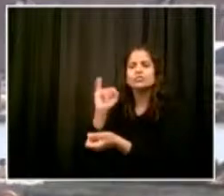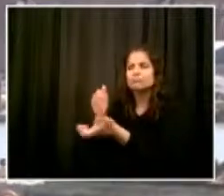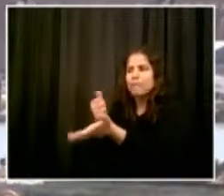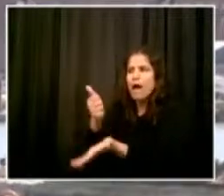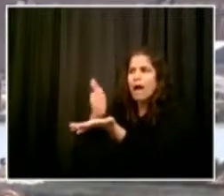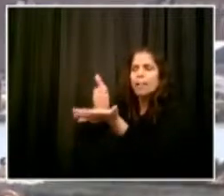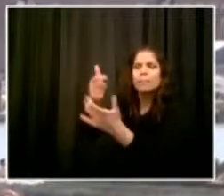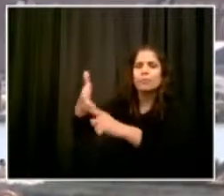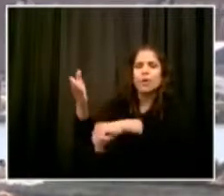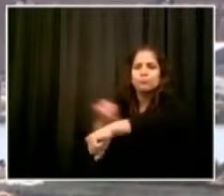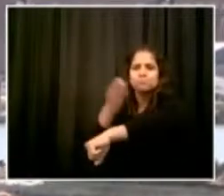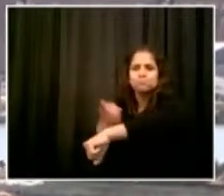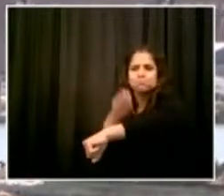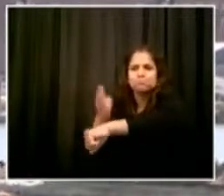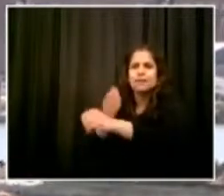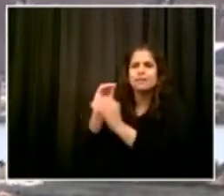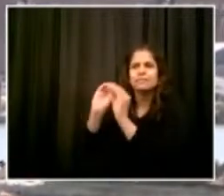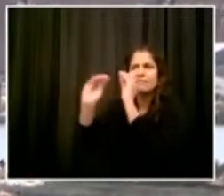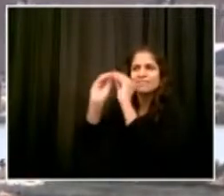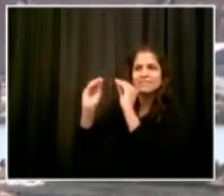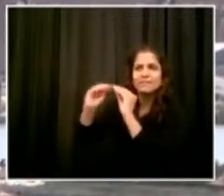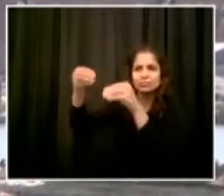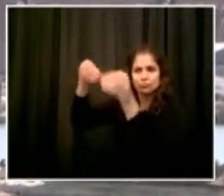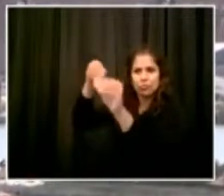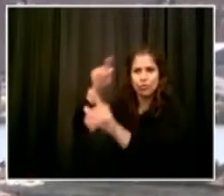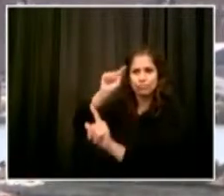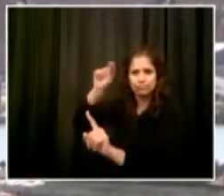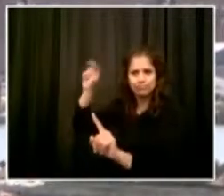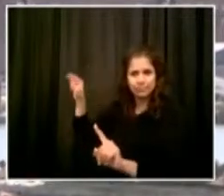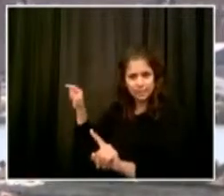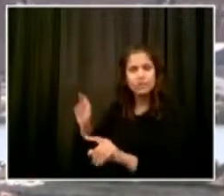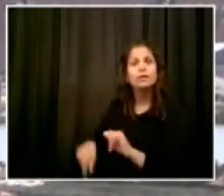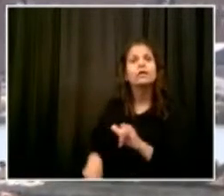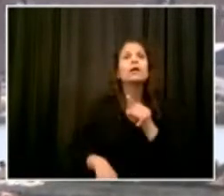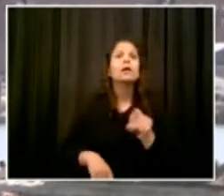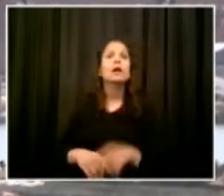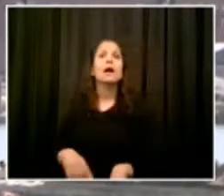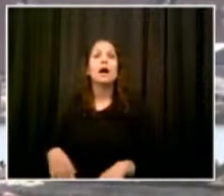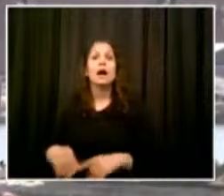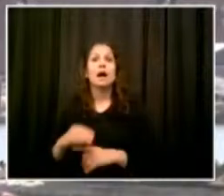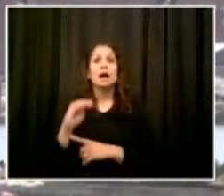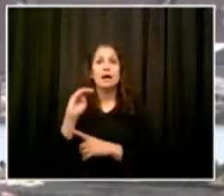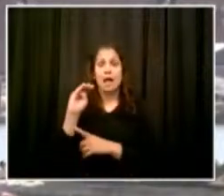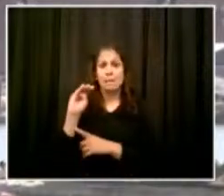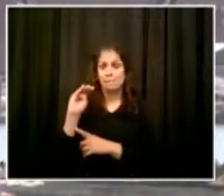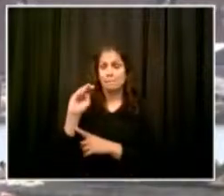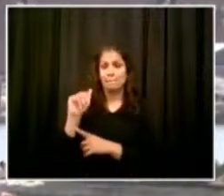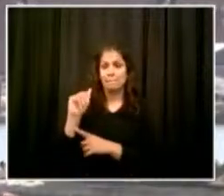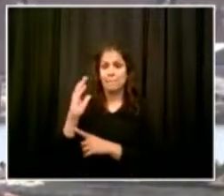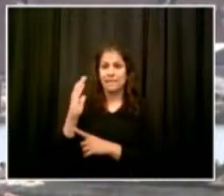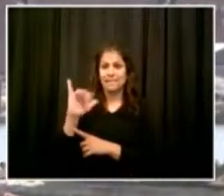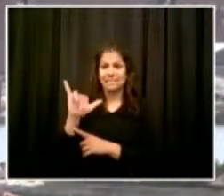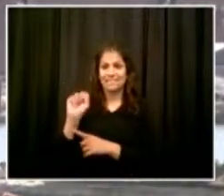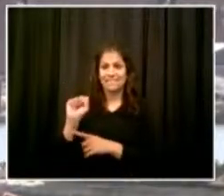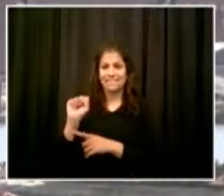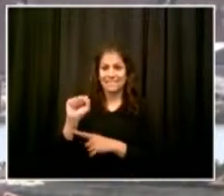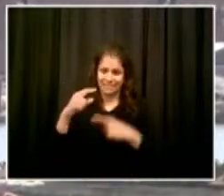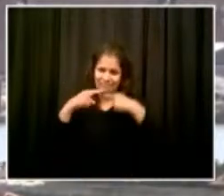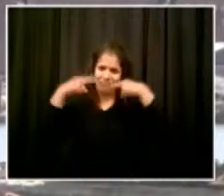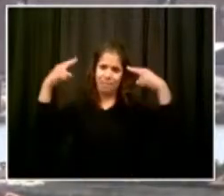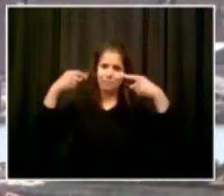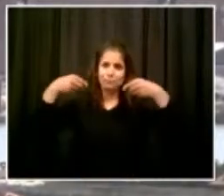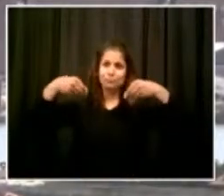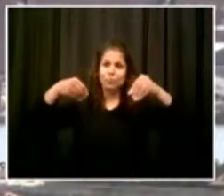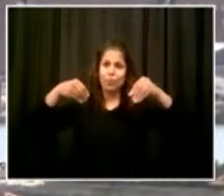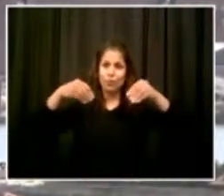were able to deal with it immediately. And Macy's, as always, is being a great partner with the city. They want to really make this